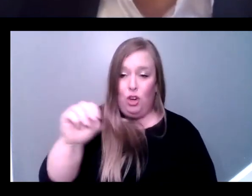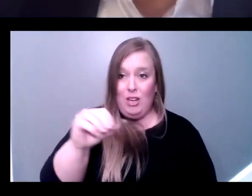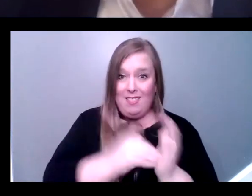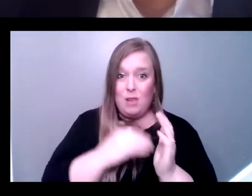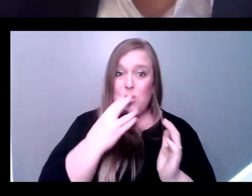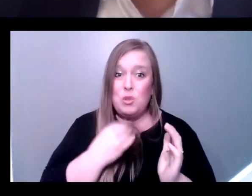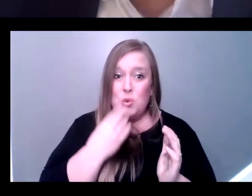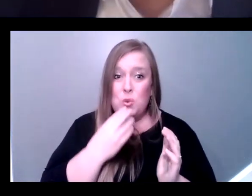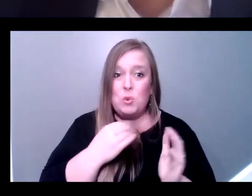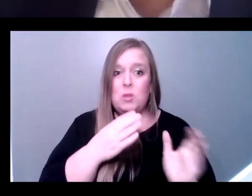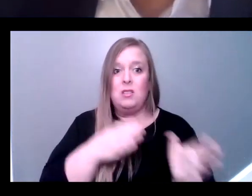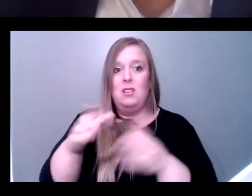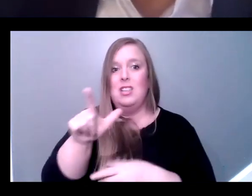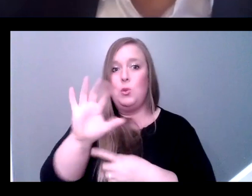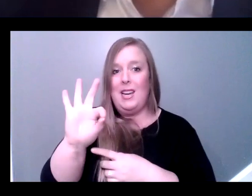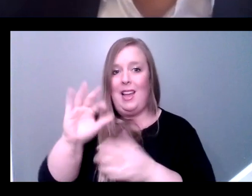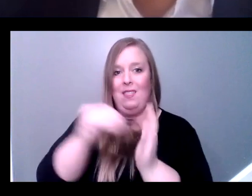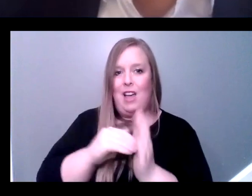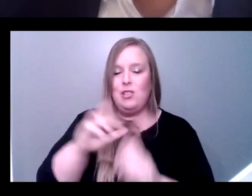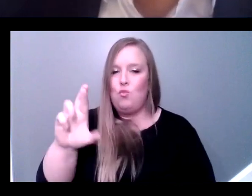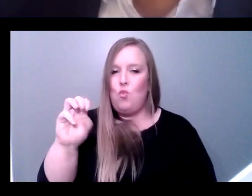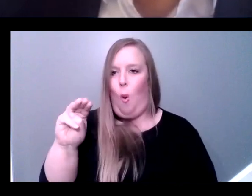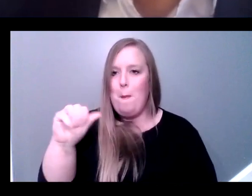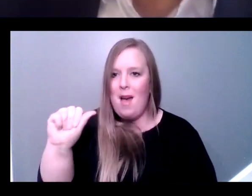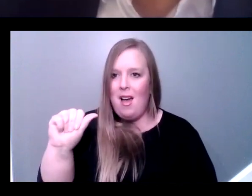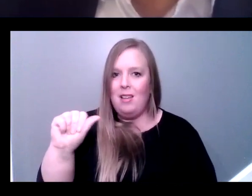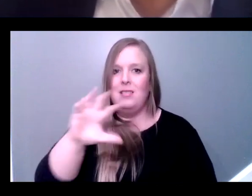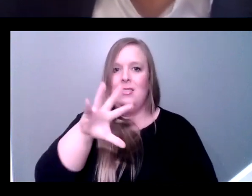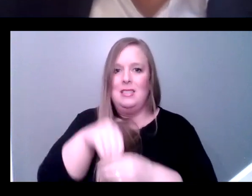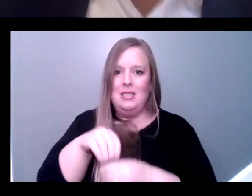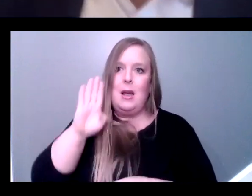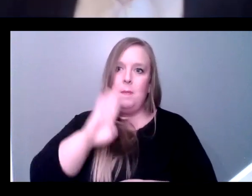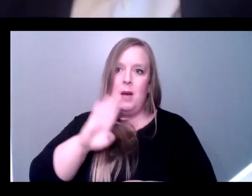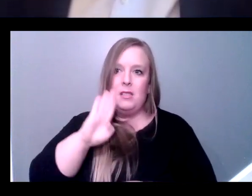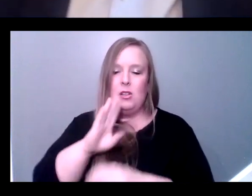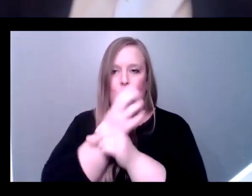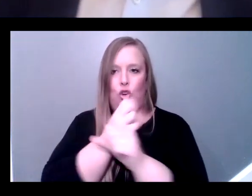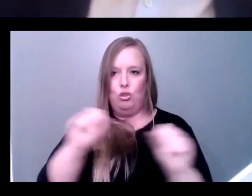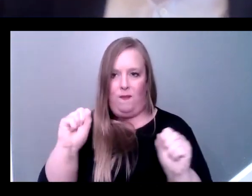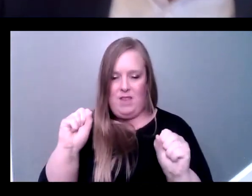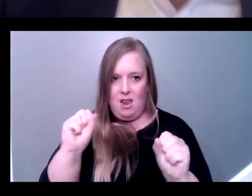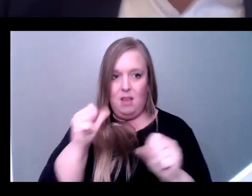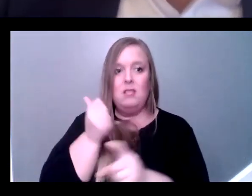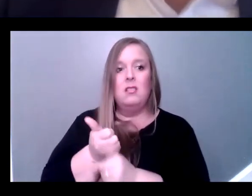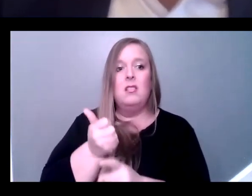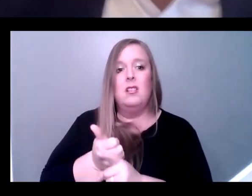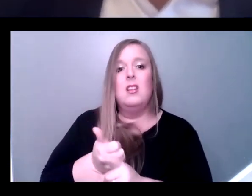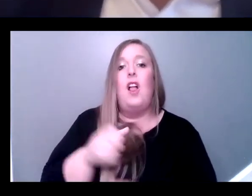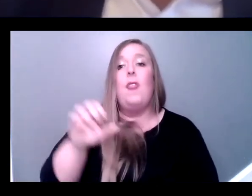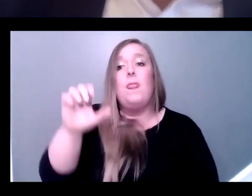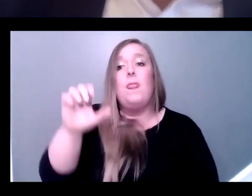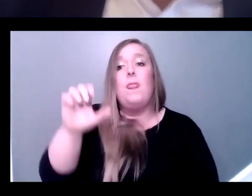Ustasha was a fascist movement that began in Croatia in the 1920s. During World War